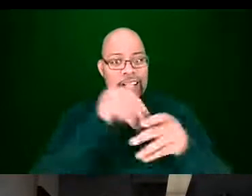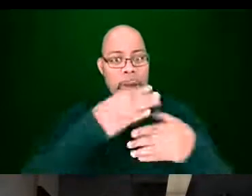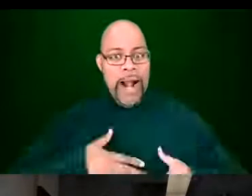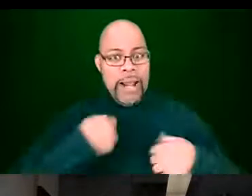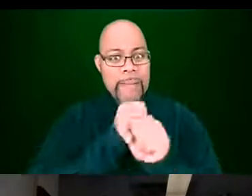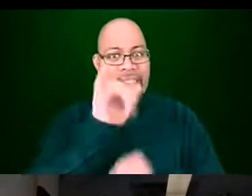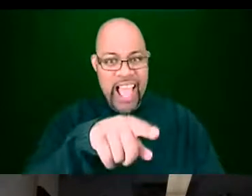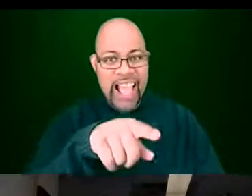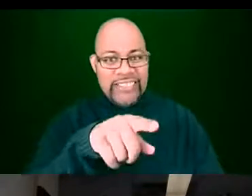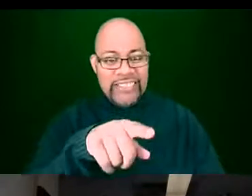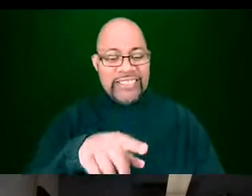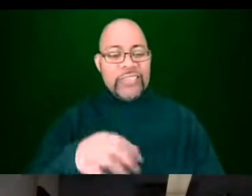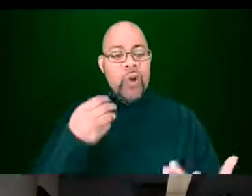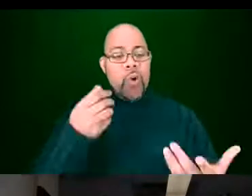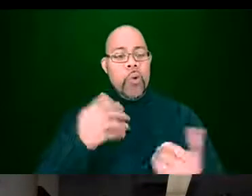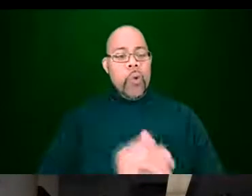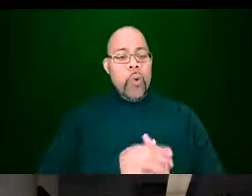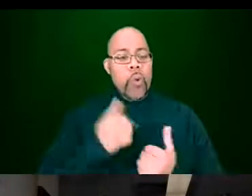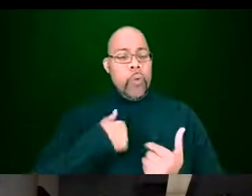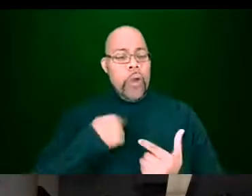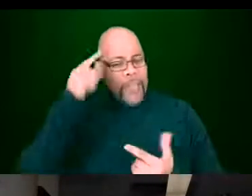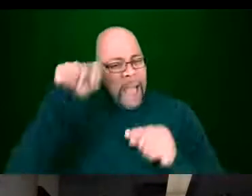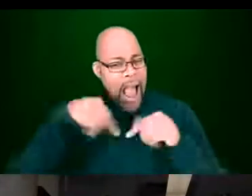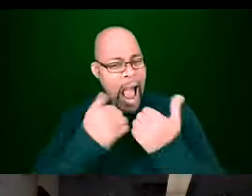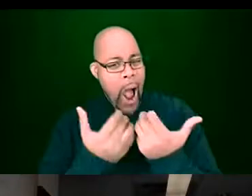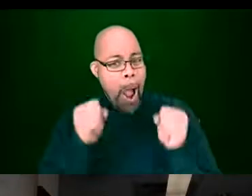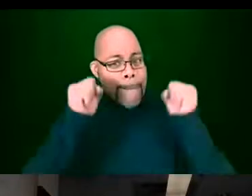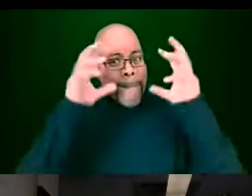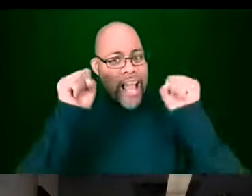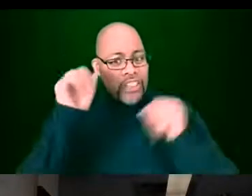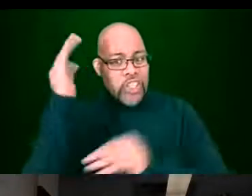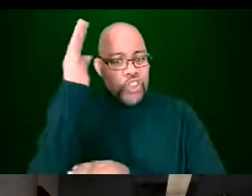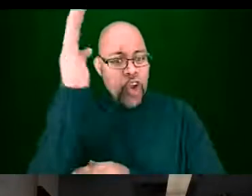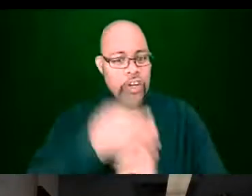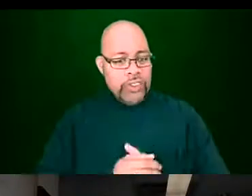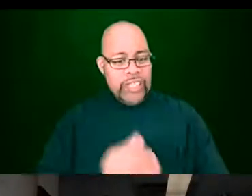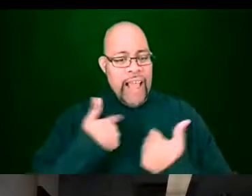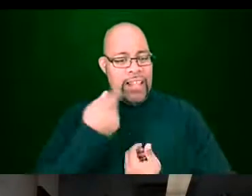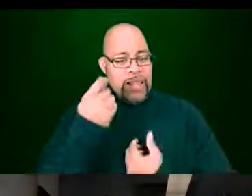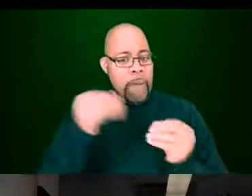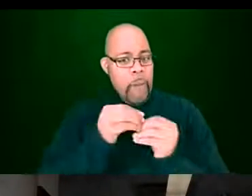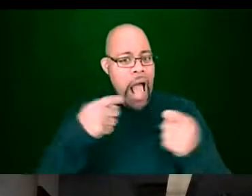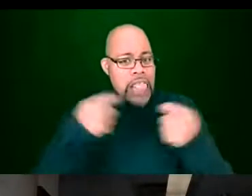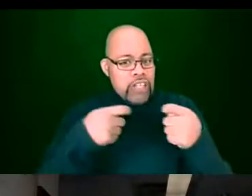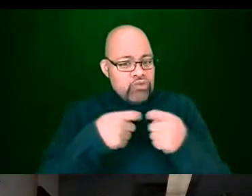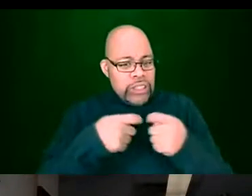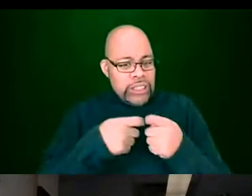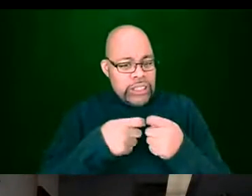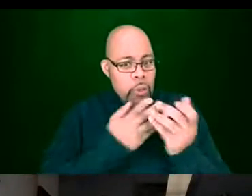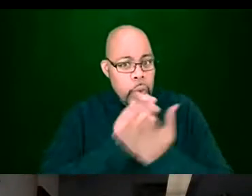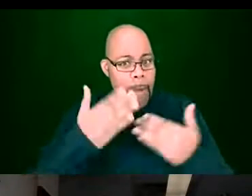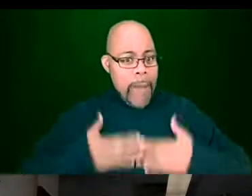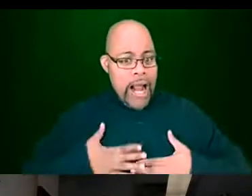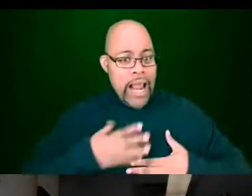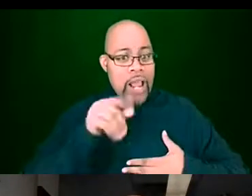body. If we're just to think about how amazing sharks are, you have a little bit more electricity moving through your body. And